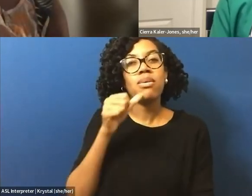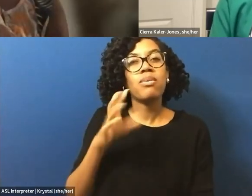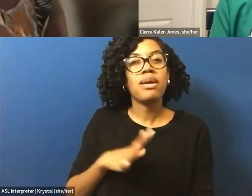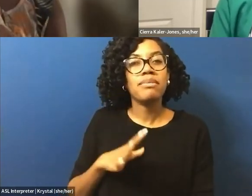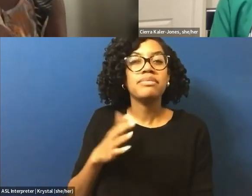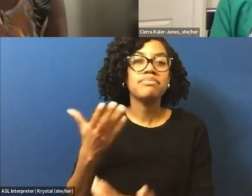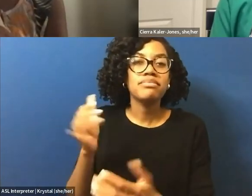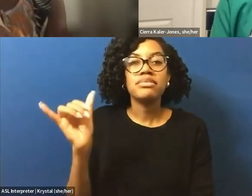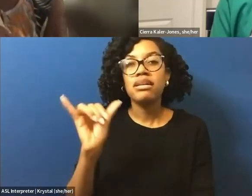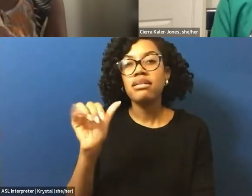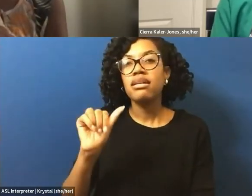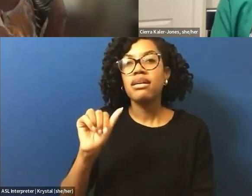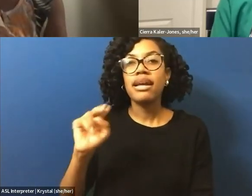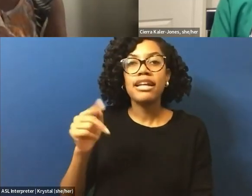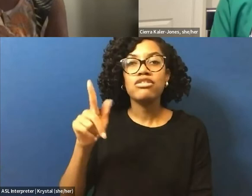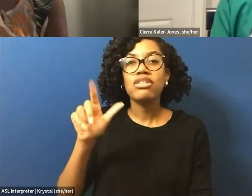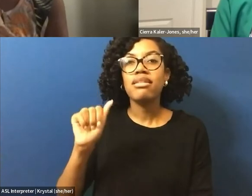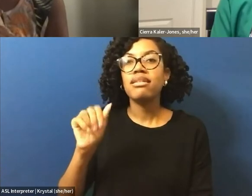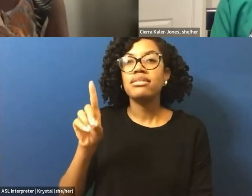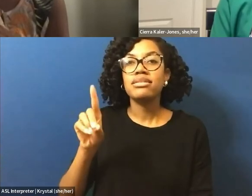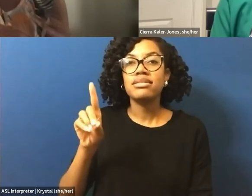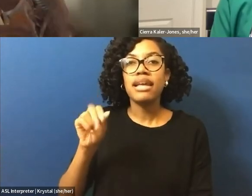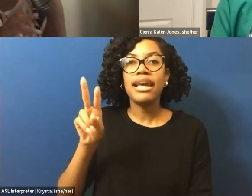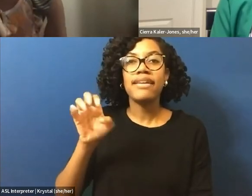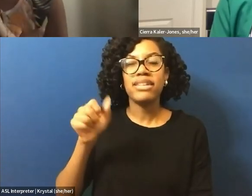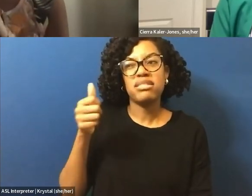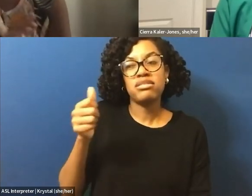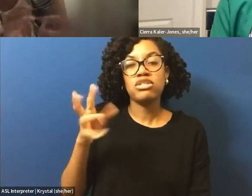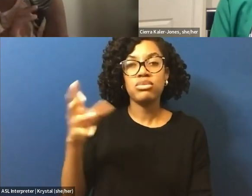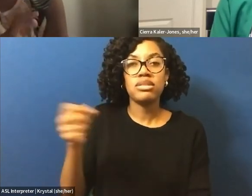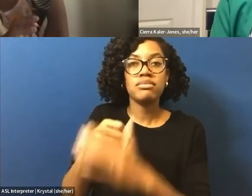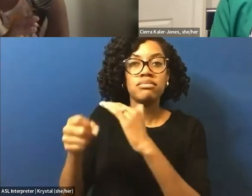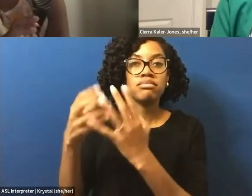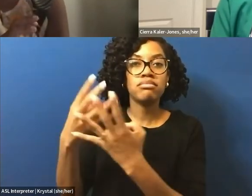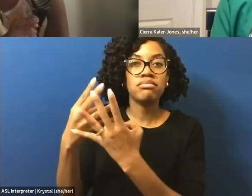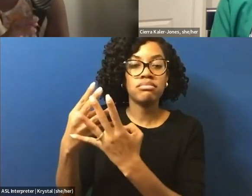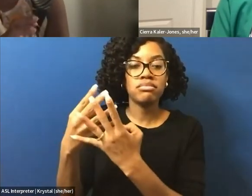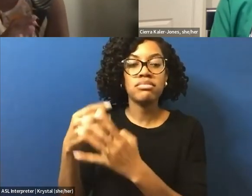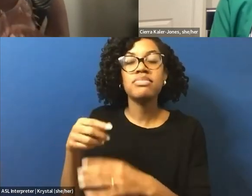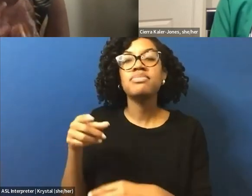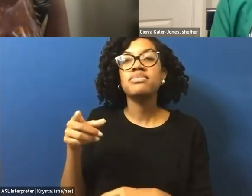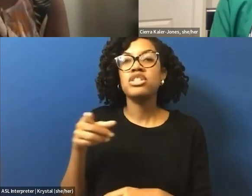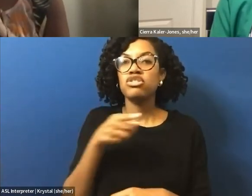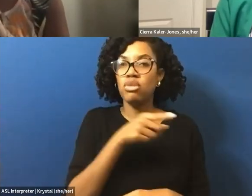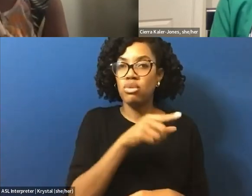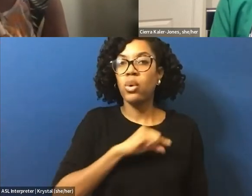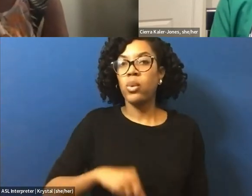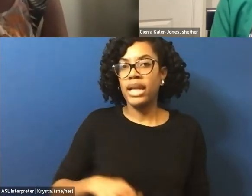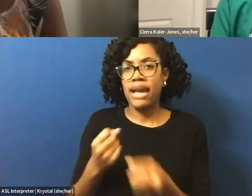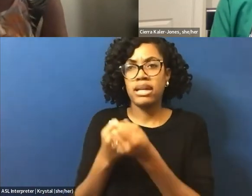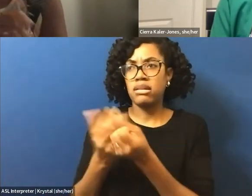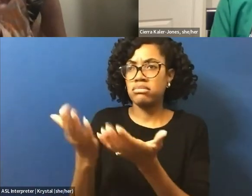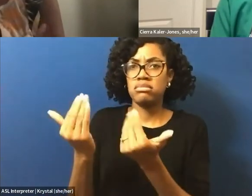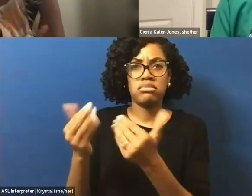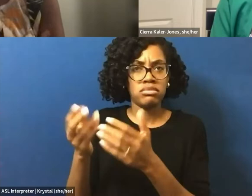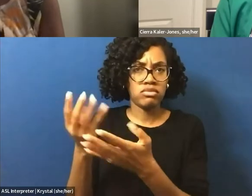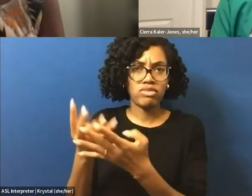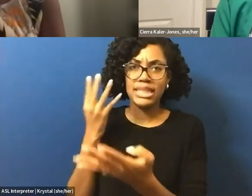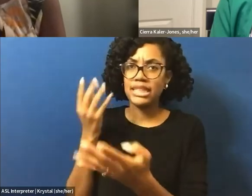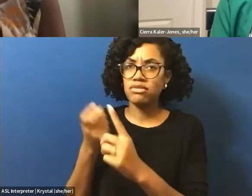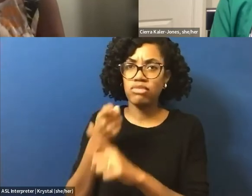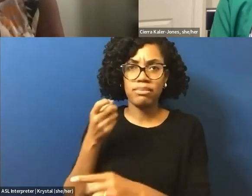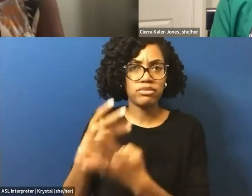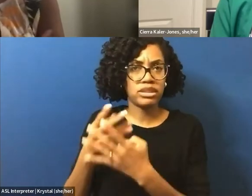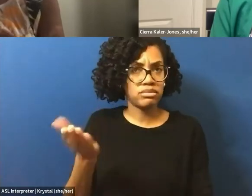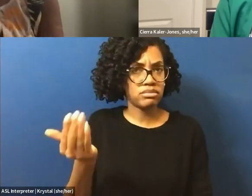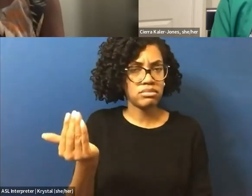organized for her release as a political prisoner, as she did with many other political prisoners. But as I mentioned before, part of